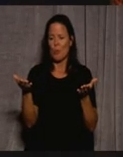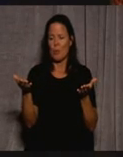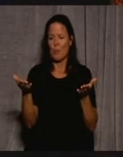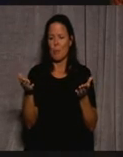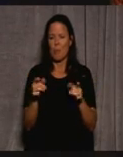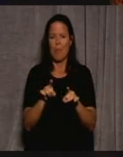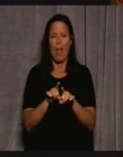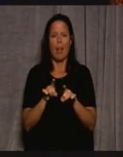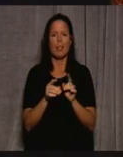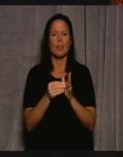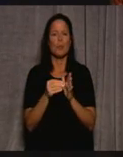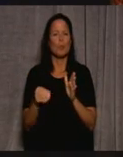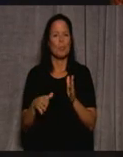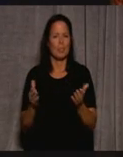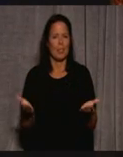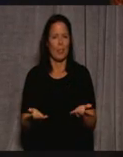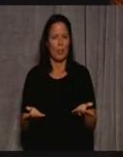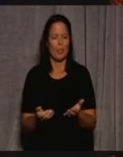as our students.